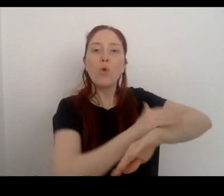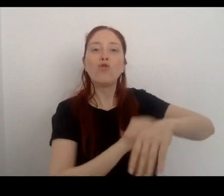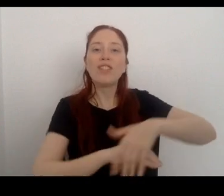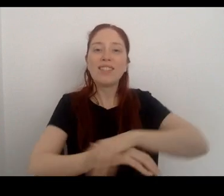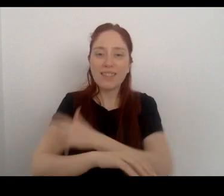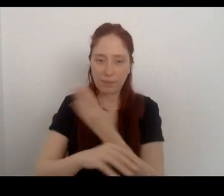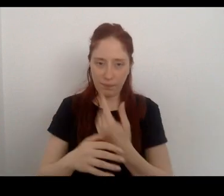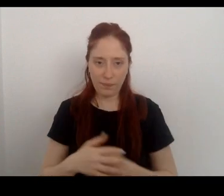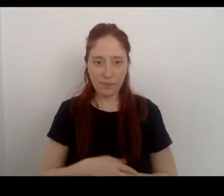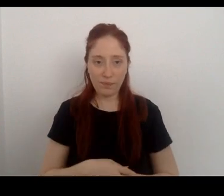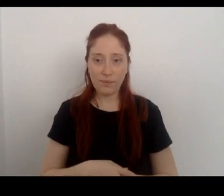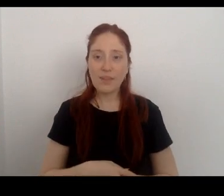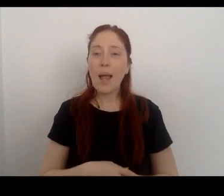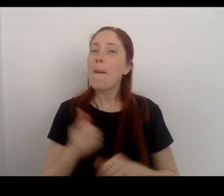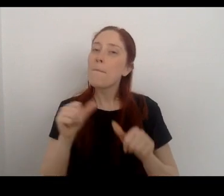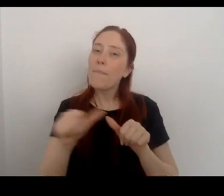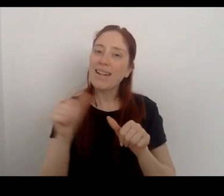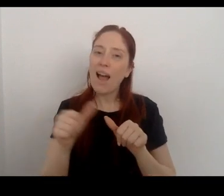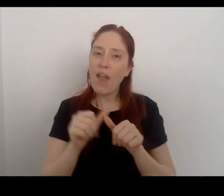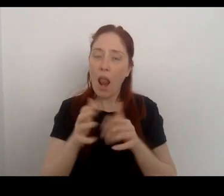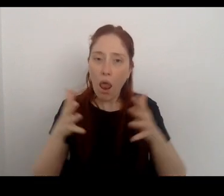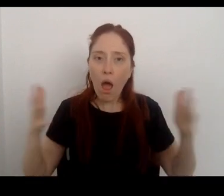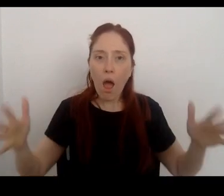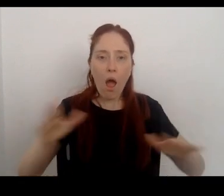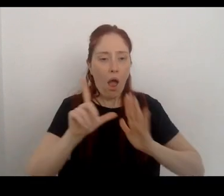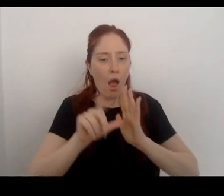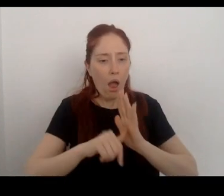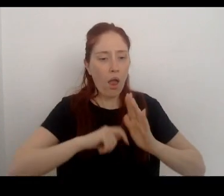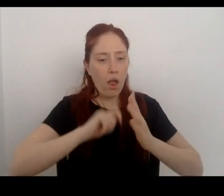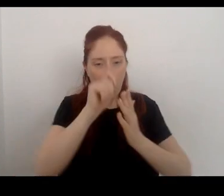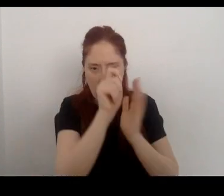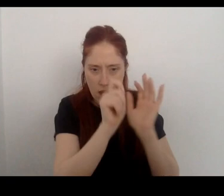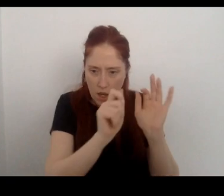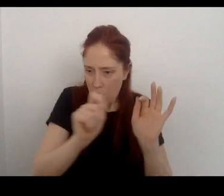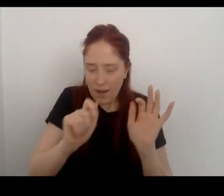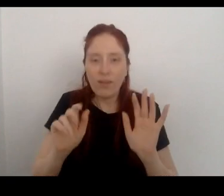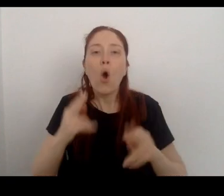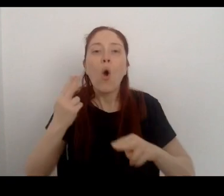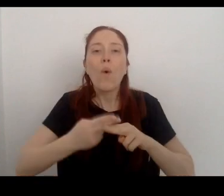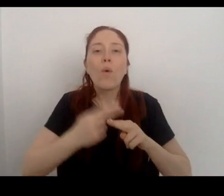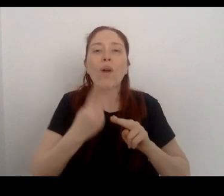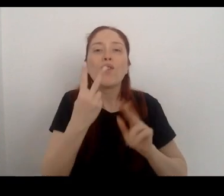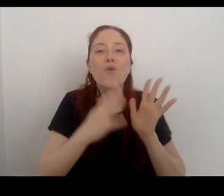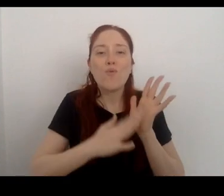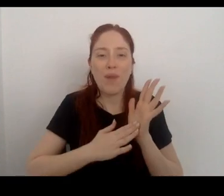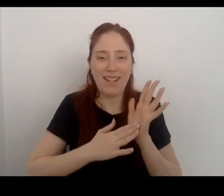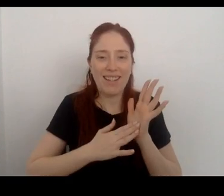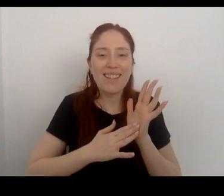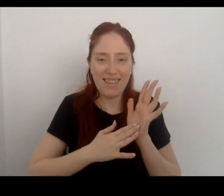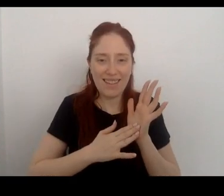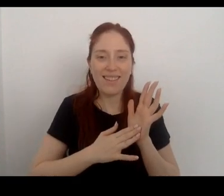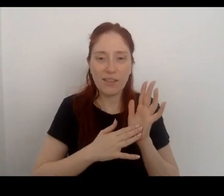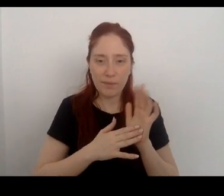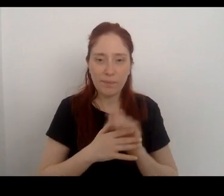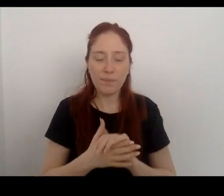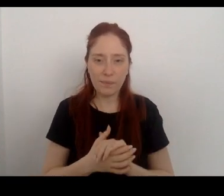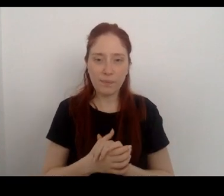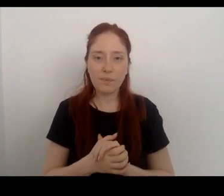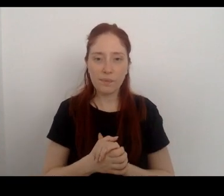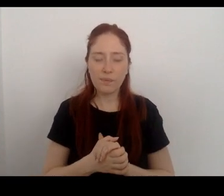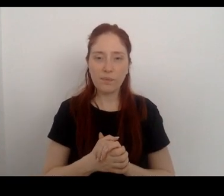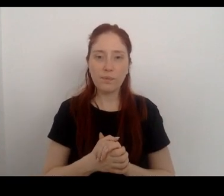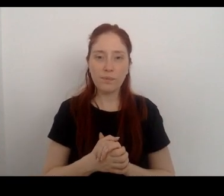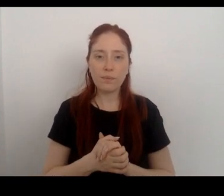really brings life to those static objects that we're drawing. That vitality will also be